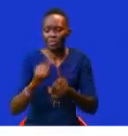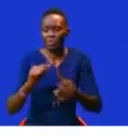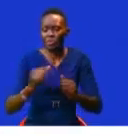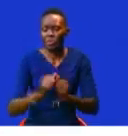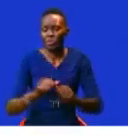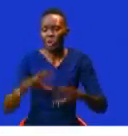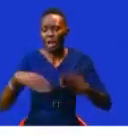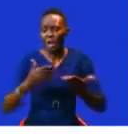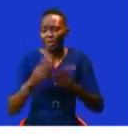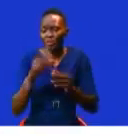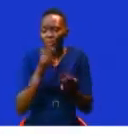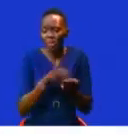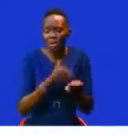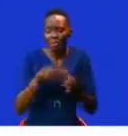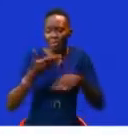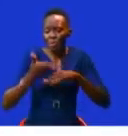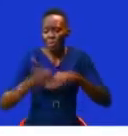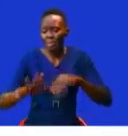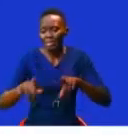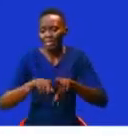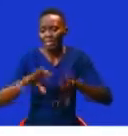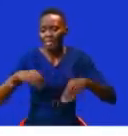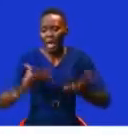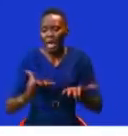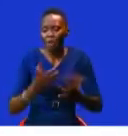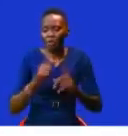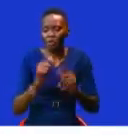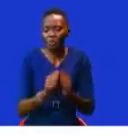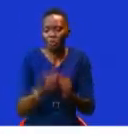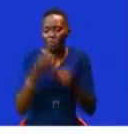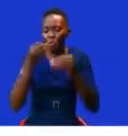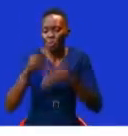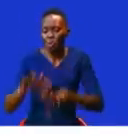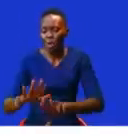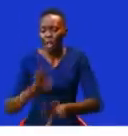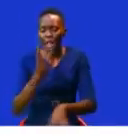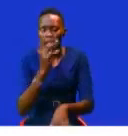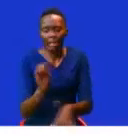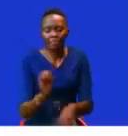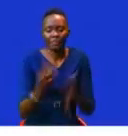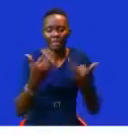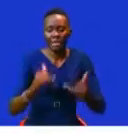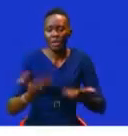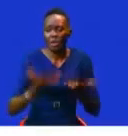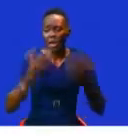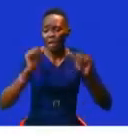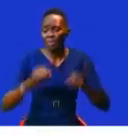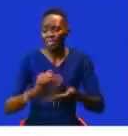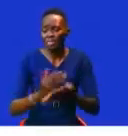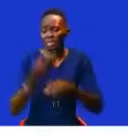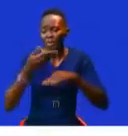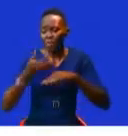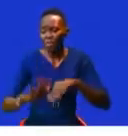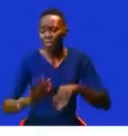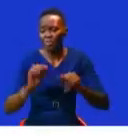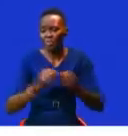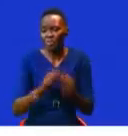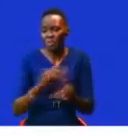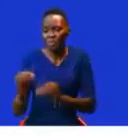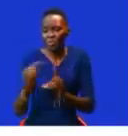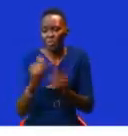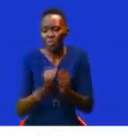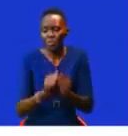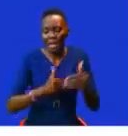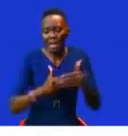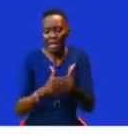keep the waste and how to dispose of the waste. Where possible, some of the waste can be taken to the nearby health facilities, which will be our